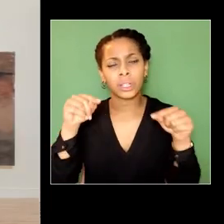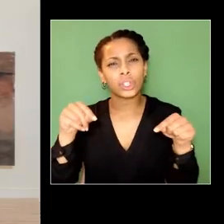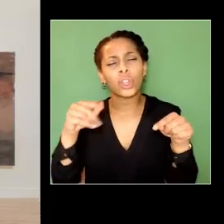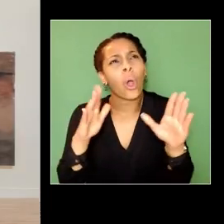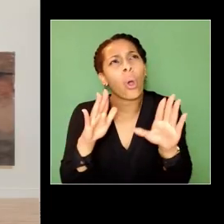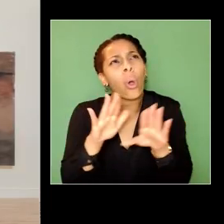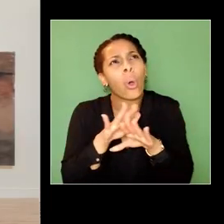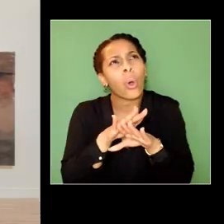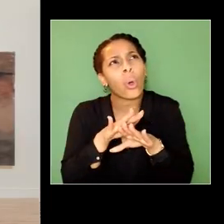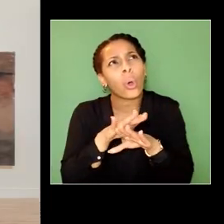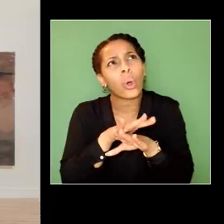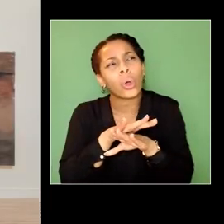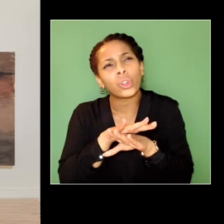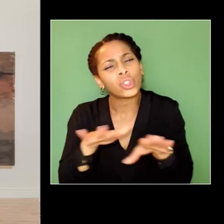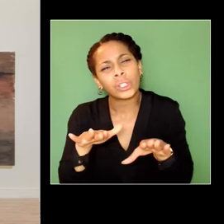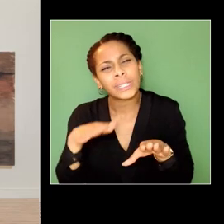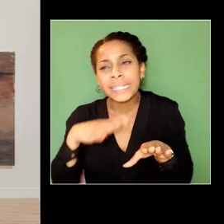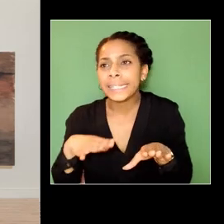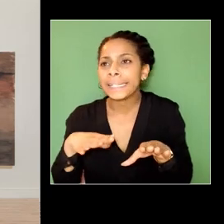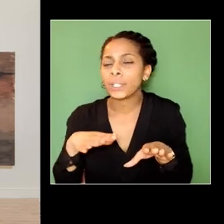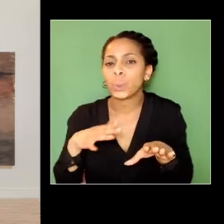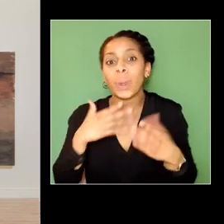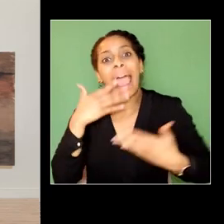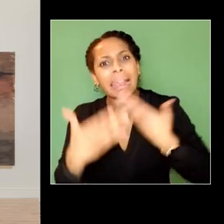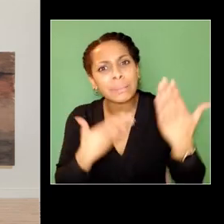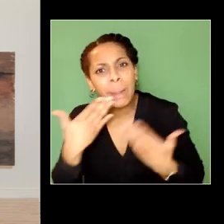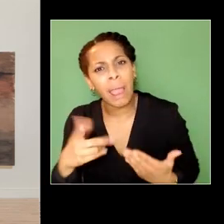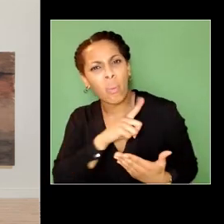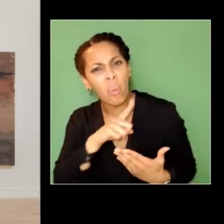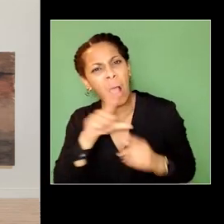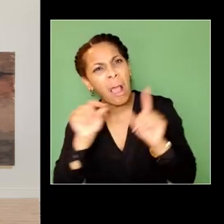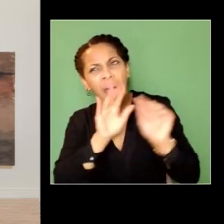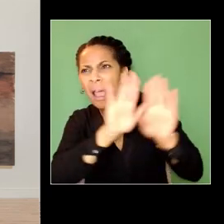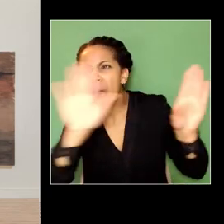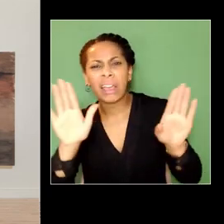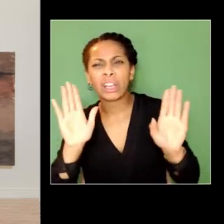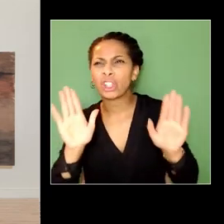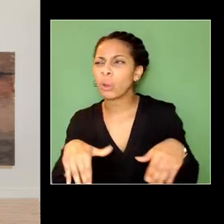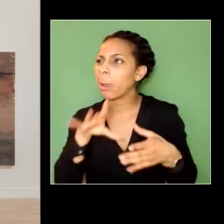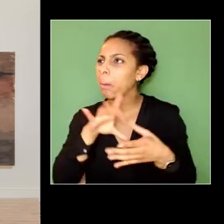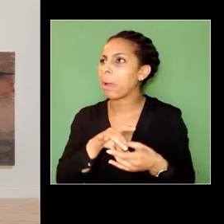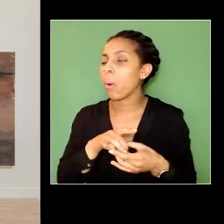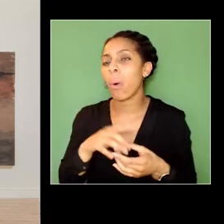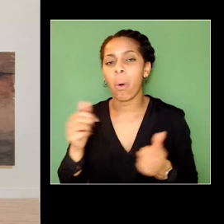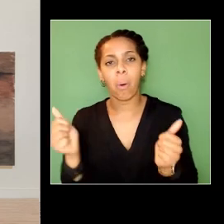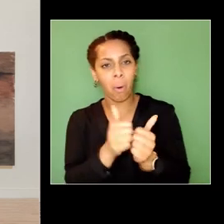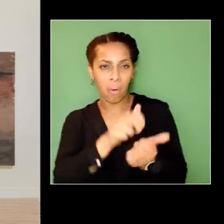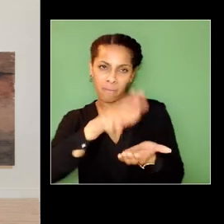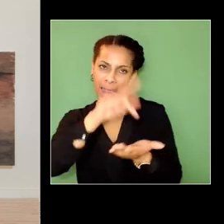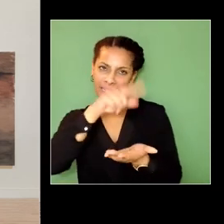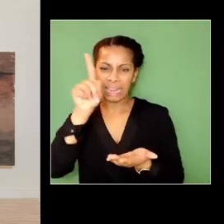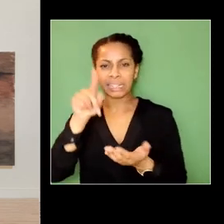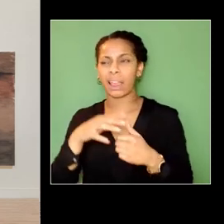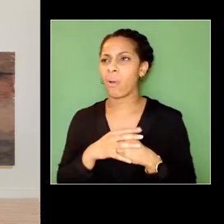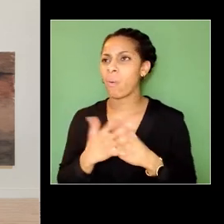explanation. It should never be about validation. It never should be about tolerance either. But perhaps it is.